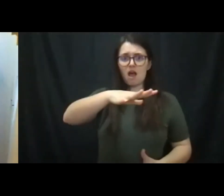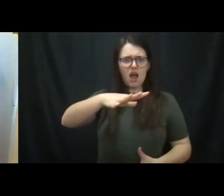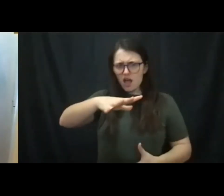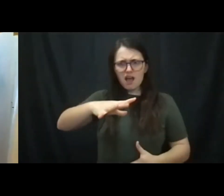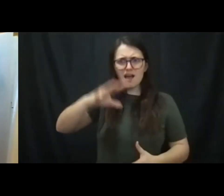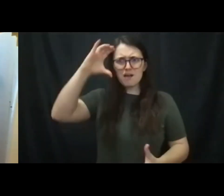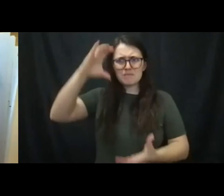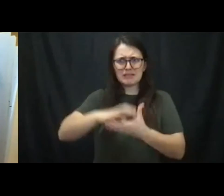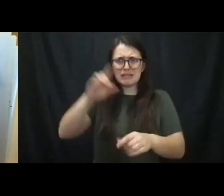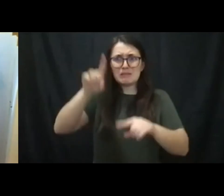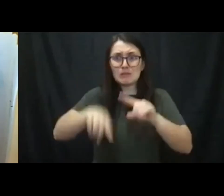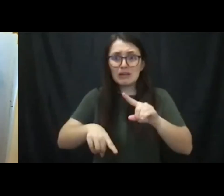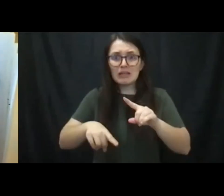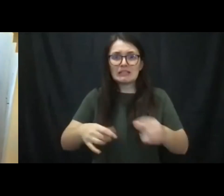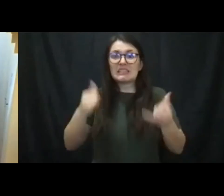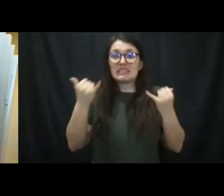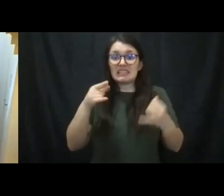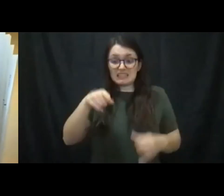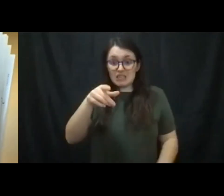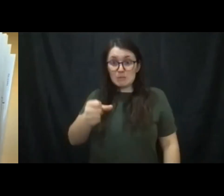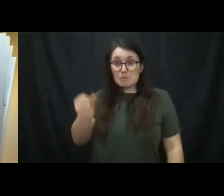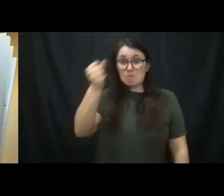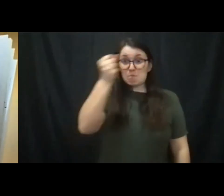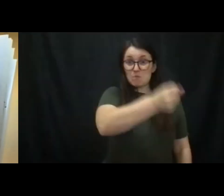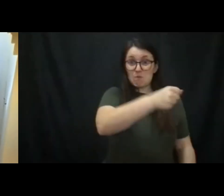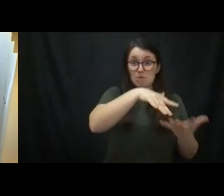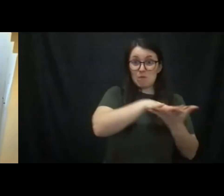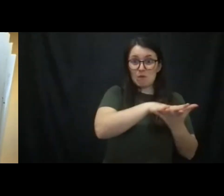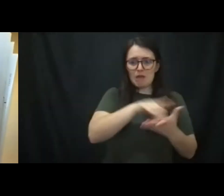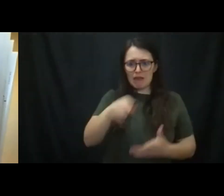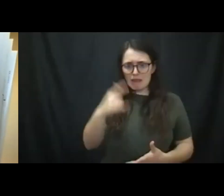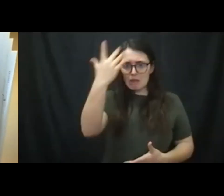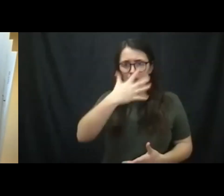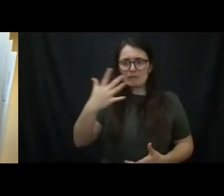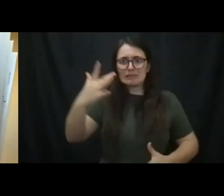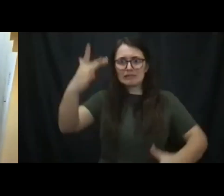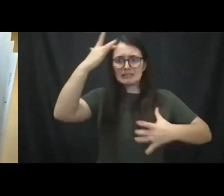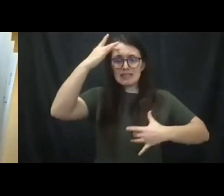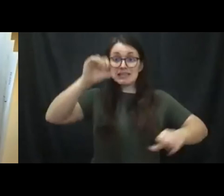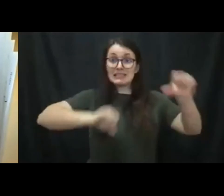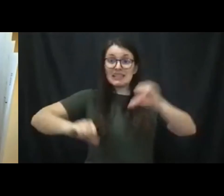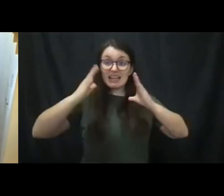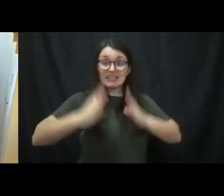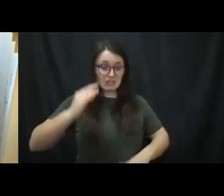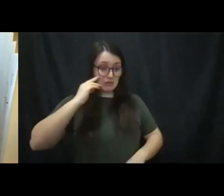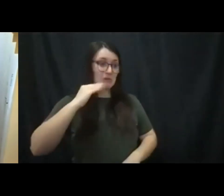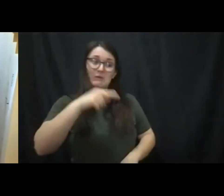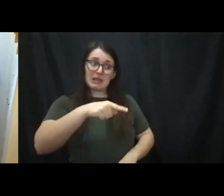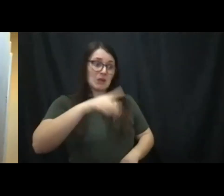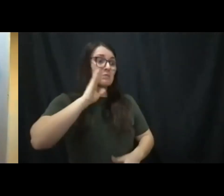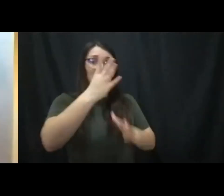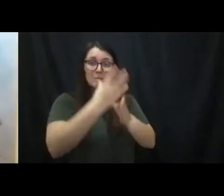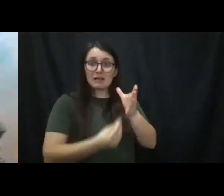had to be done to get him out of there fast. Humphrey looked sick. The scientists knew he would die if he didn't get back to the